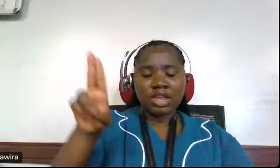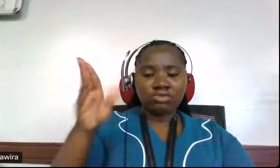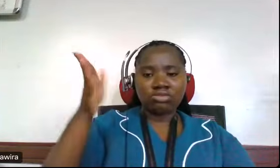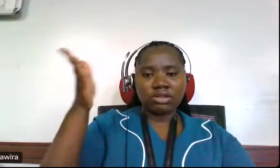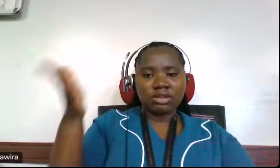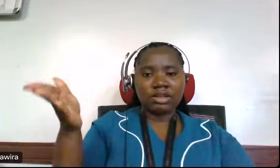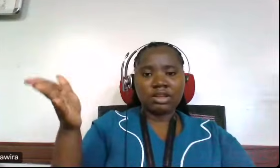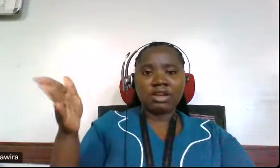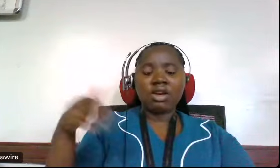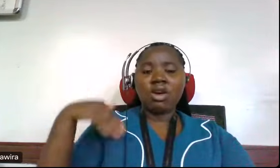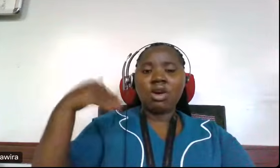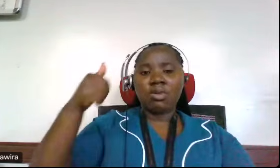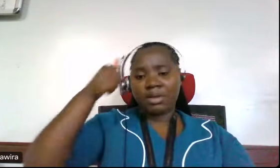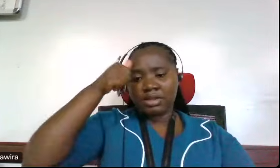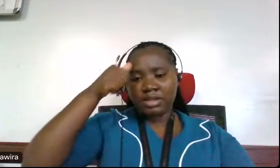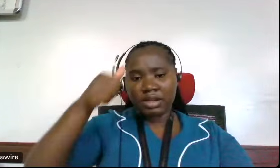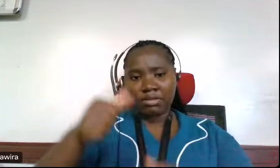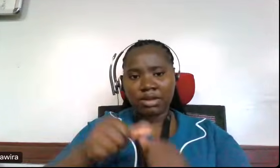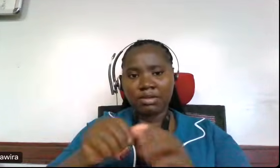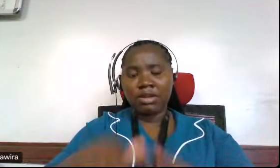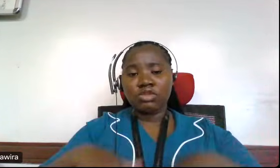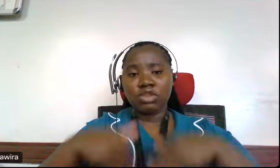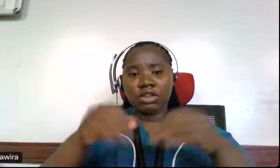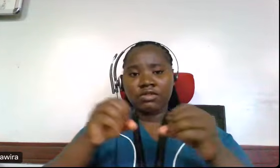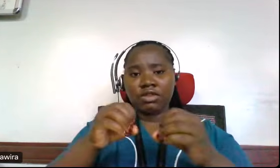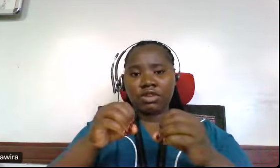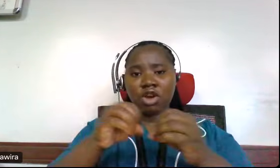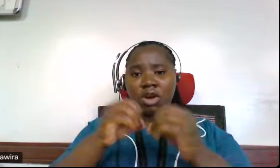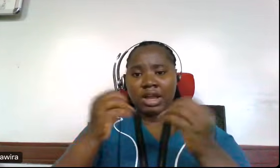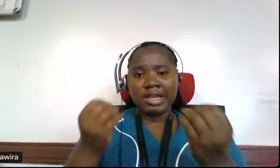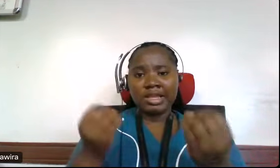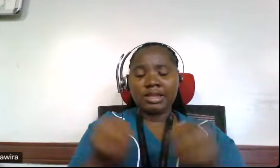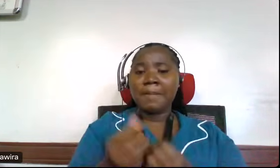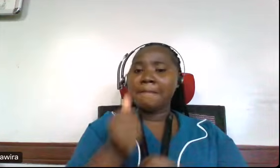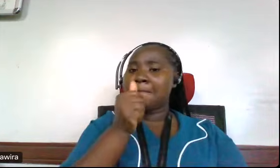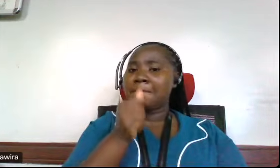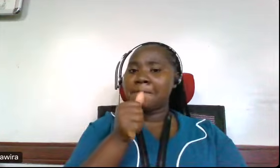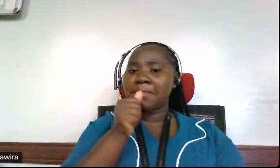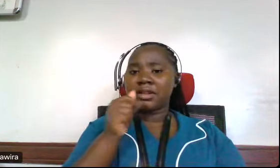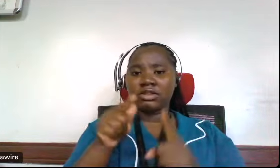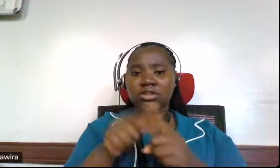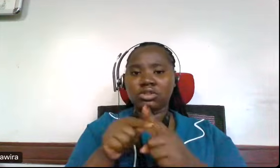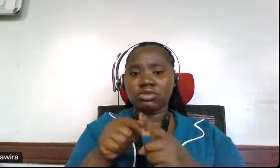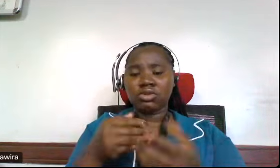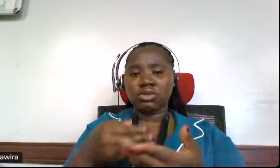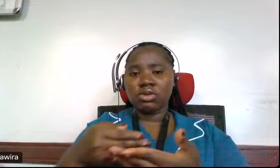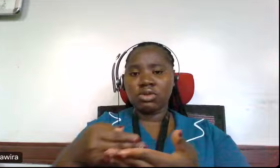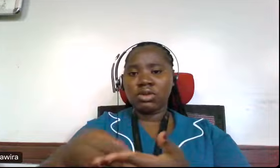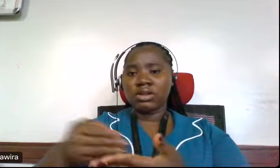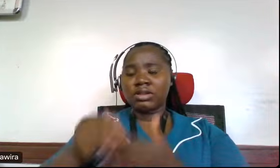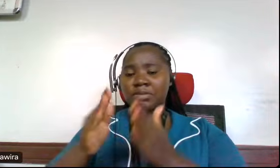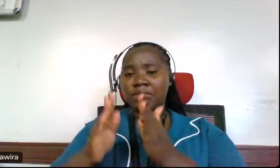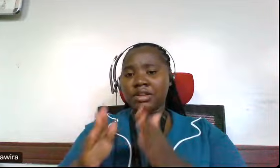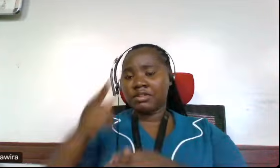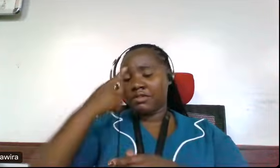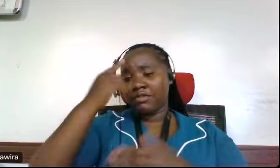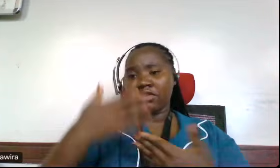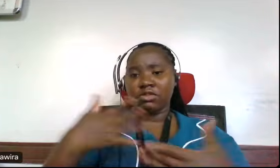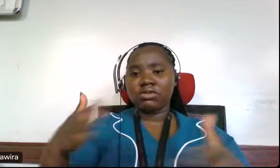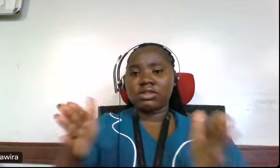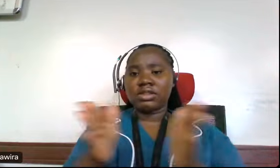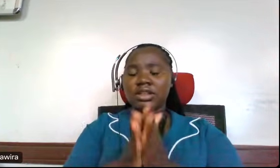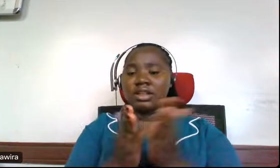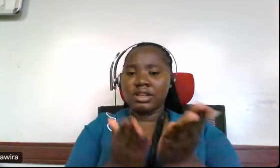always remember to give out your organization PIN to the suppliers of either goods or services, and will now be good.